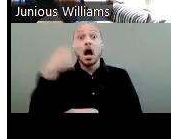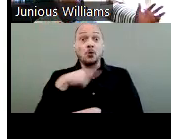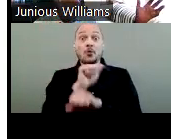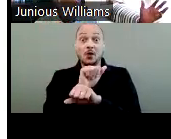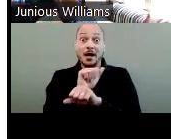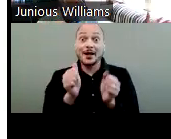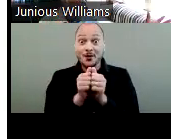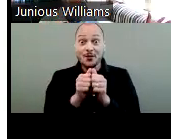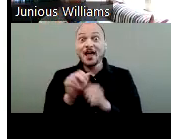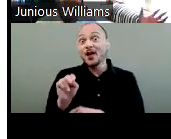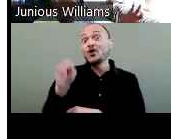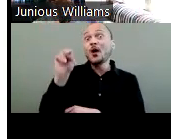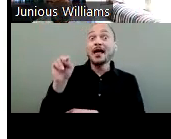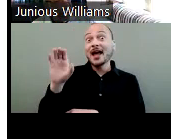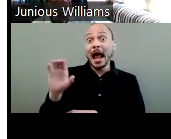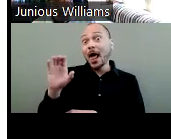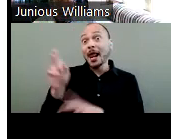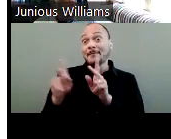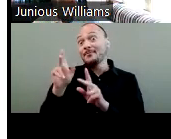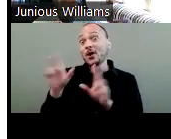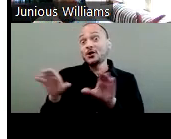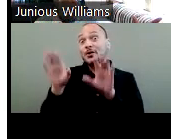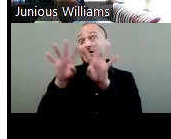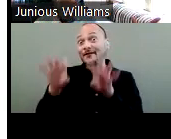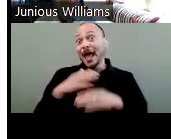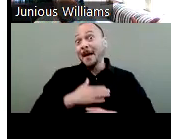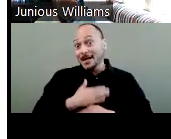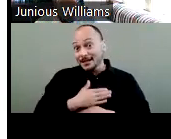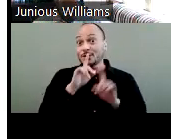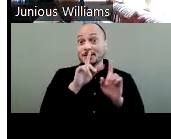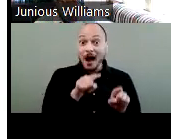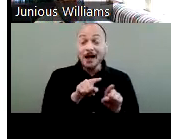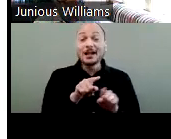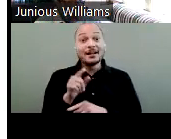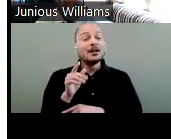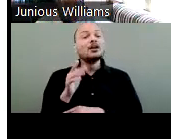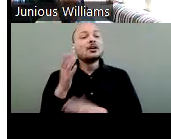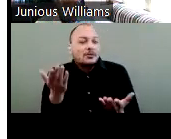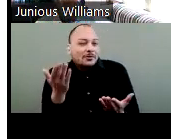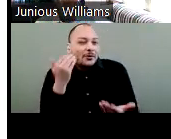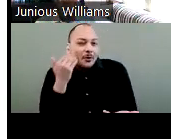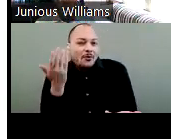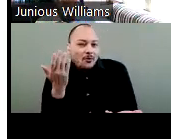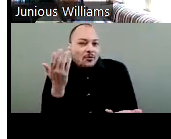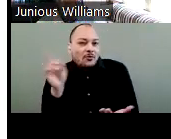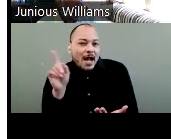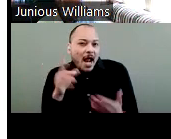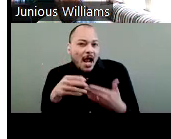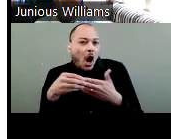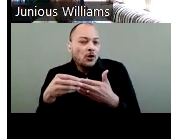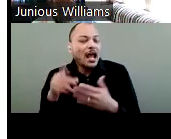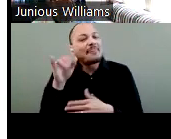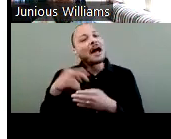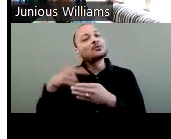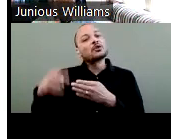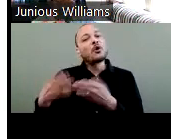working with the North Carolina people on doing this survey. Please respond. It's going to, you know where it goes. That's a result